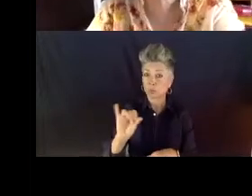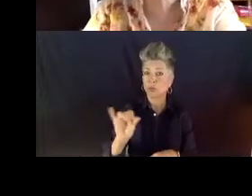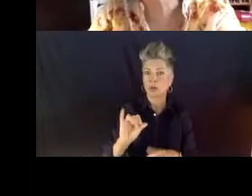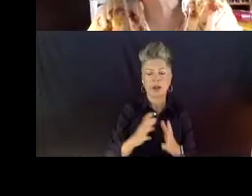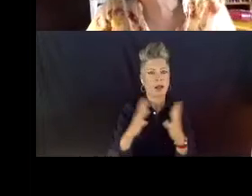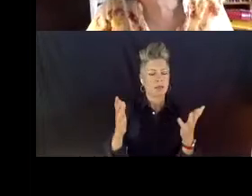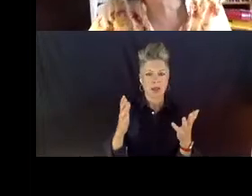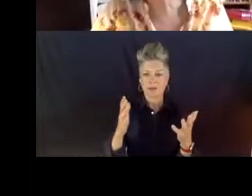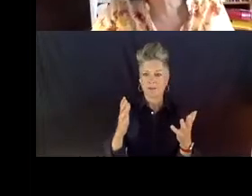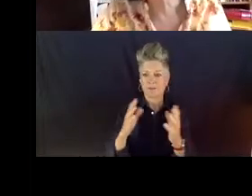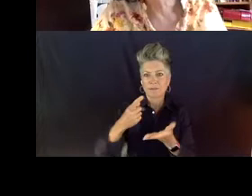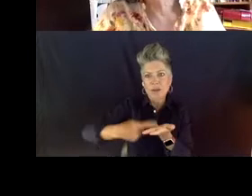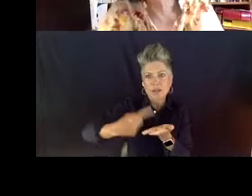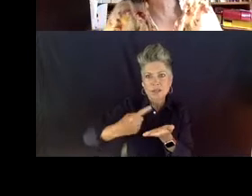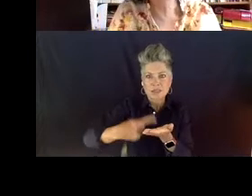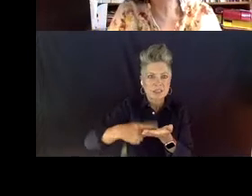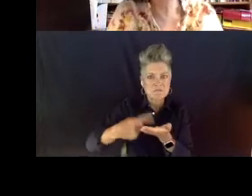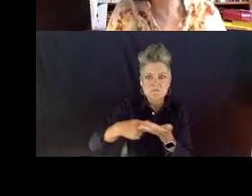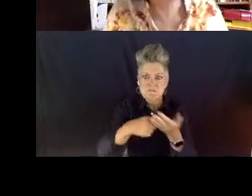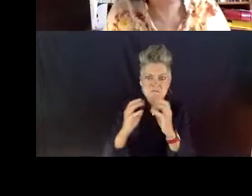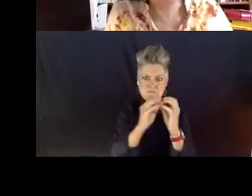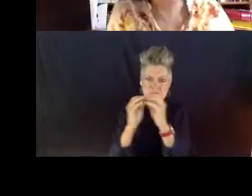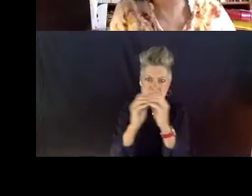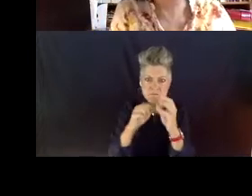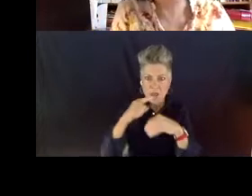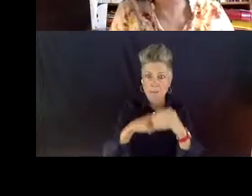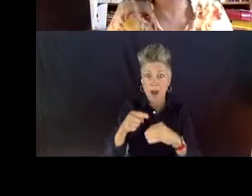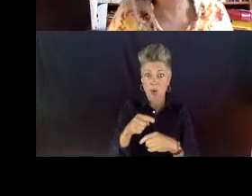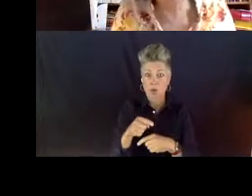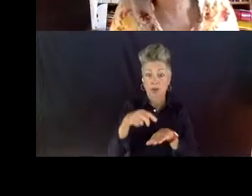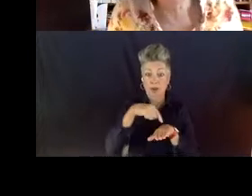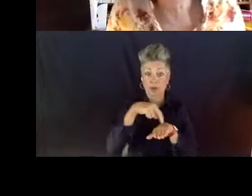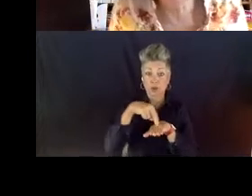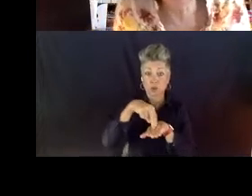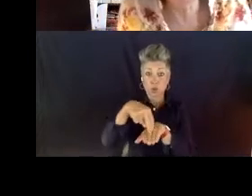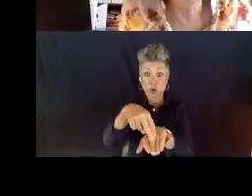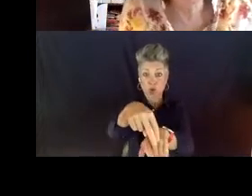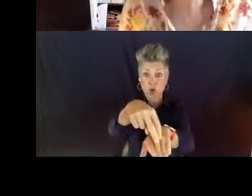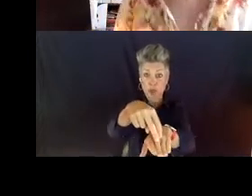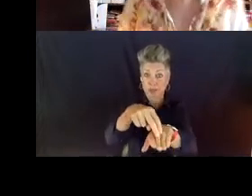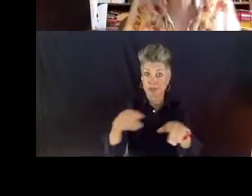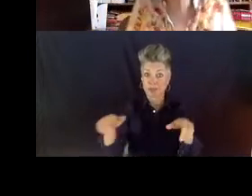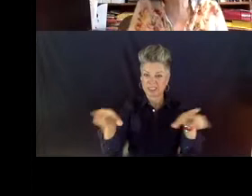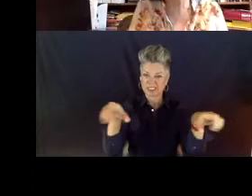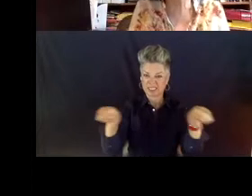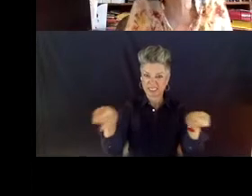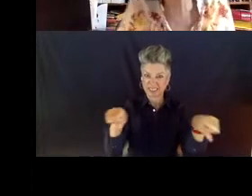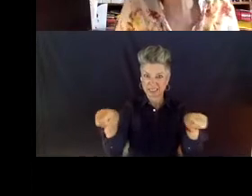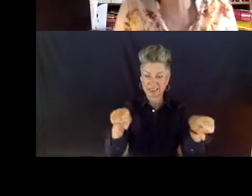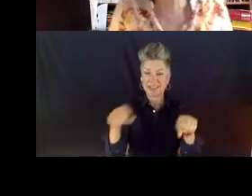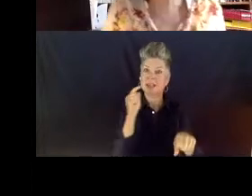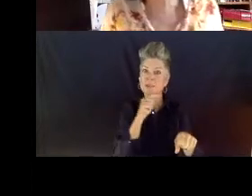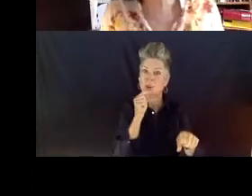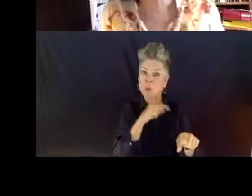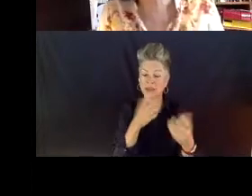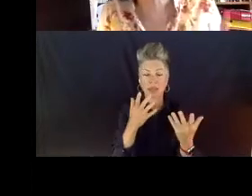pandemic about the scooters. I don't know if you have them a lot in Milwaukee. And I think the fuss was because there